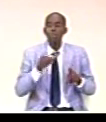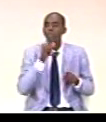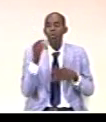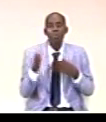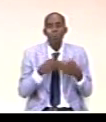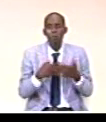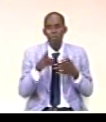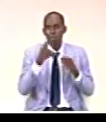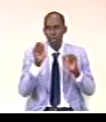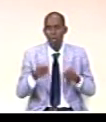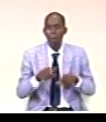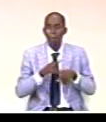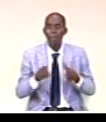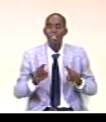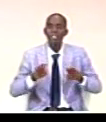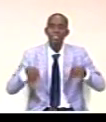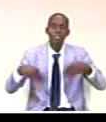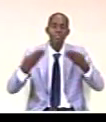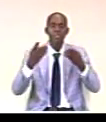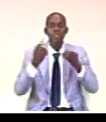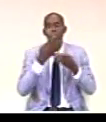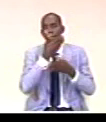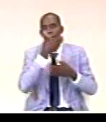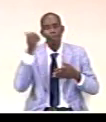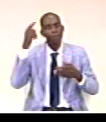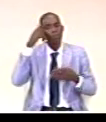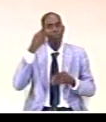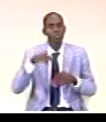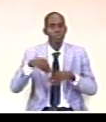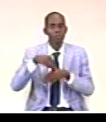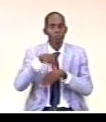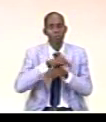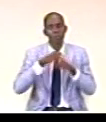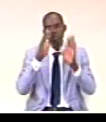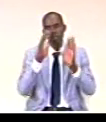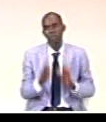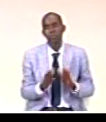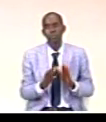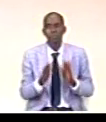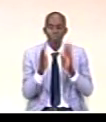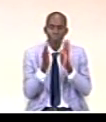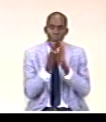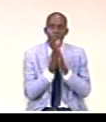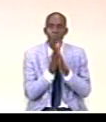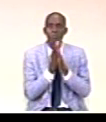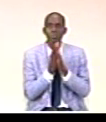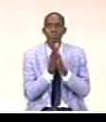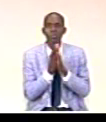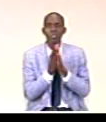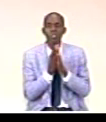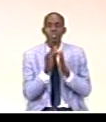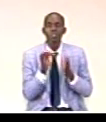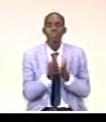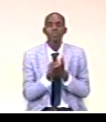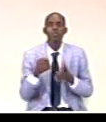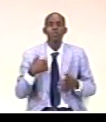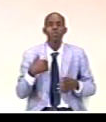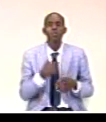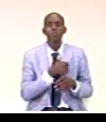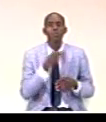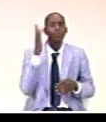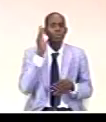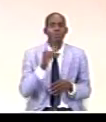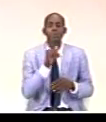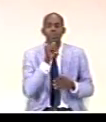for the master. God is saying, and he's admonishing us today, as brethren, that we should not turn to